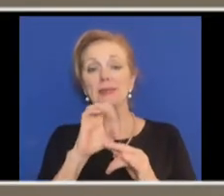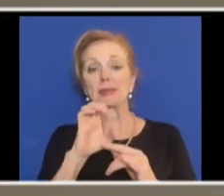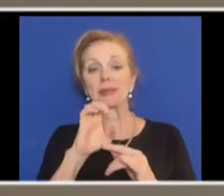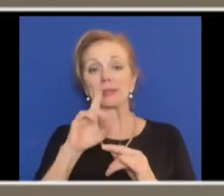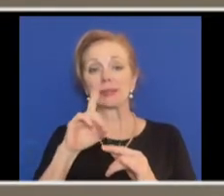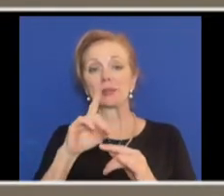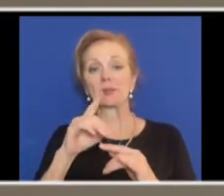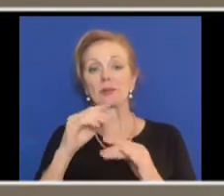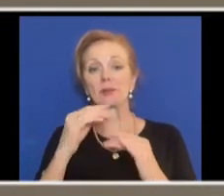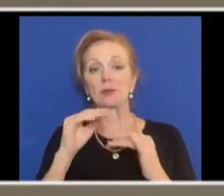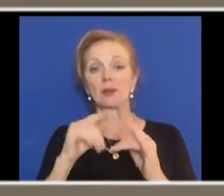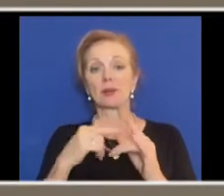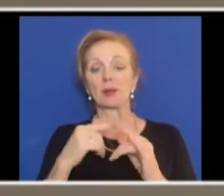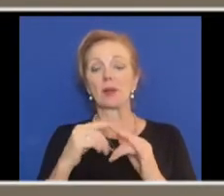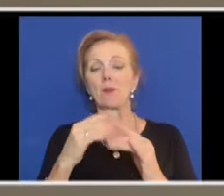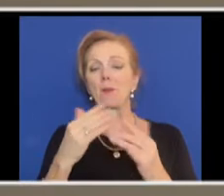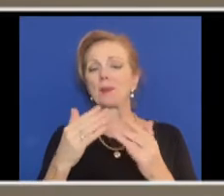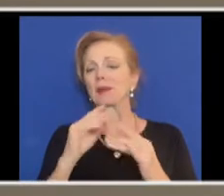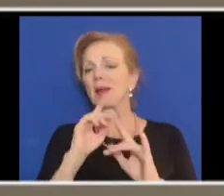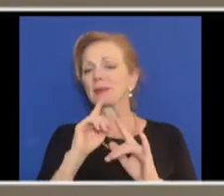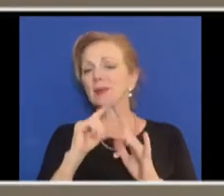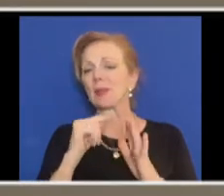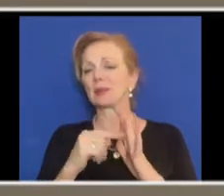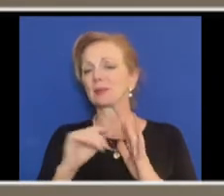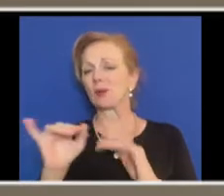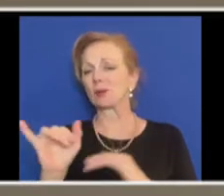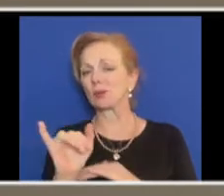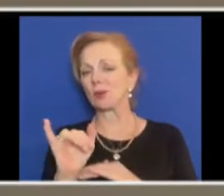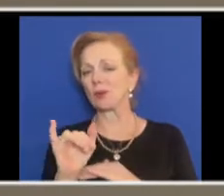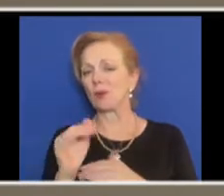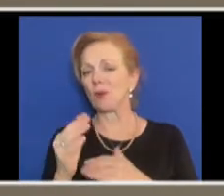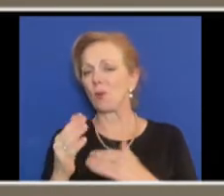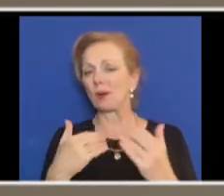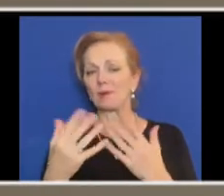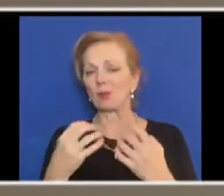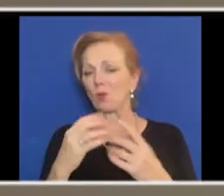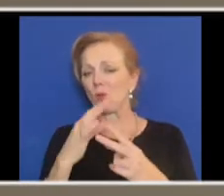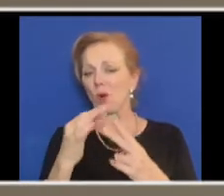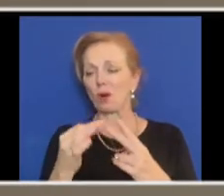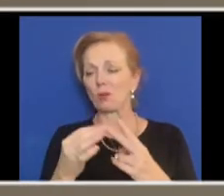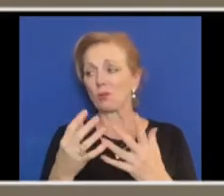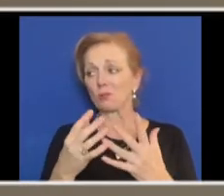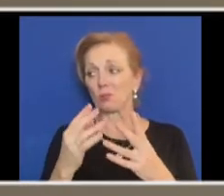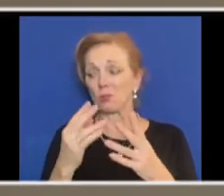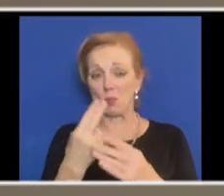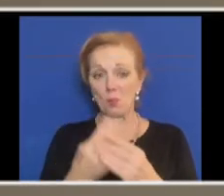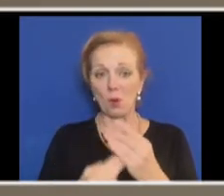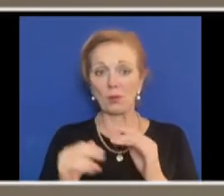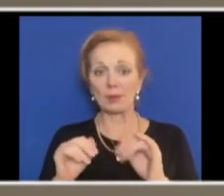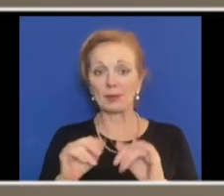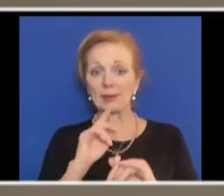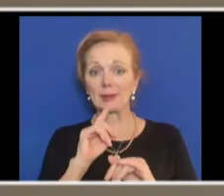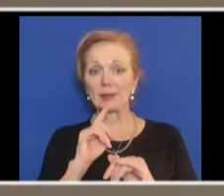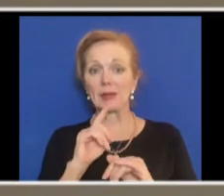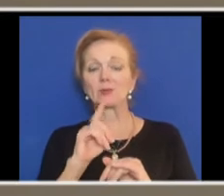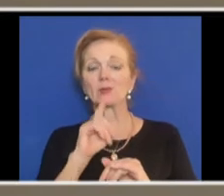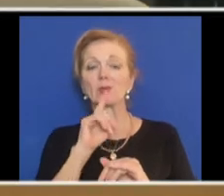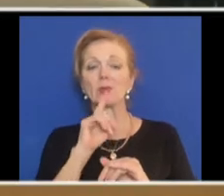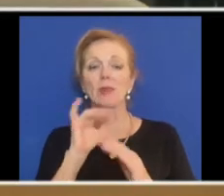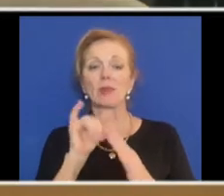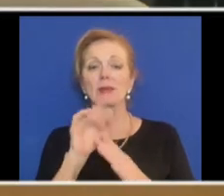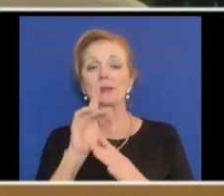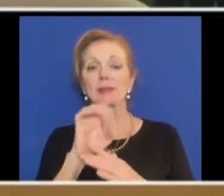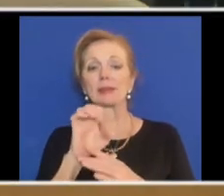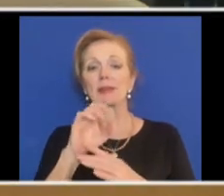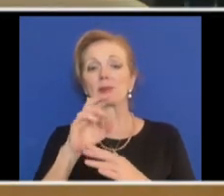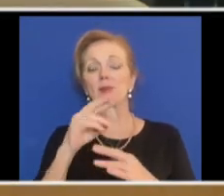and maybe Mr Brown might be able to answer this as well whichever one of you or both can answer it I think it is true that there are deed restrictions in